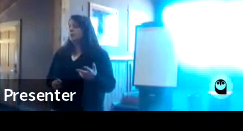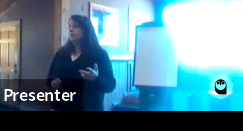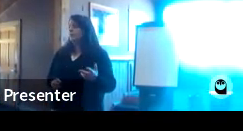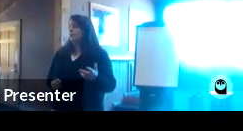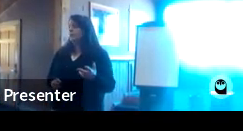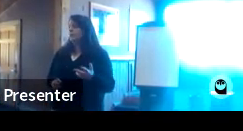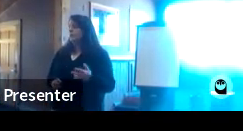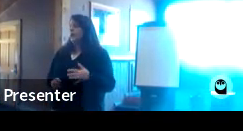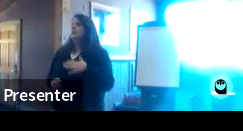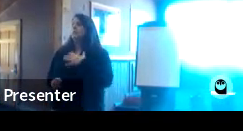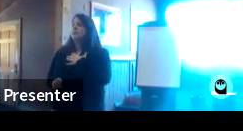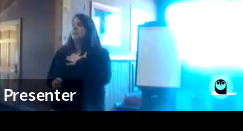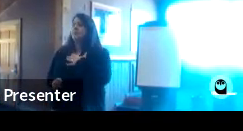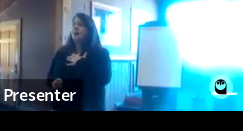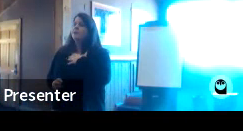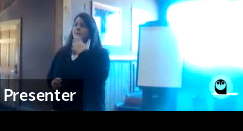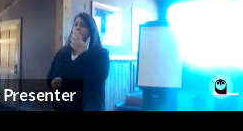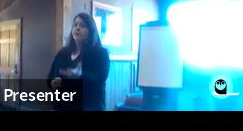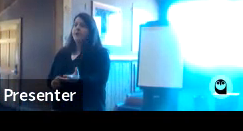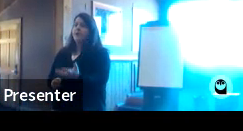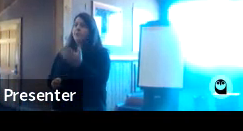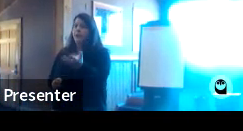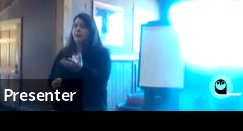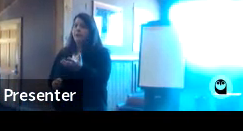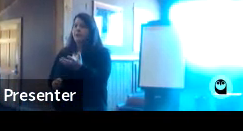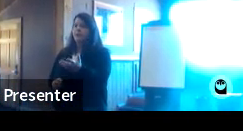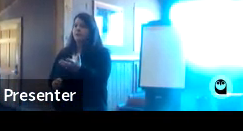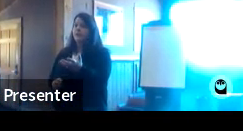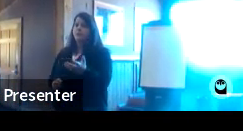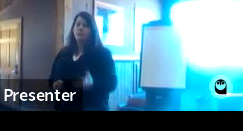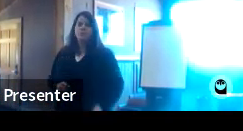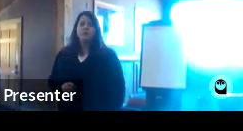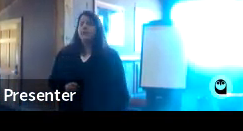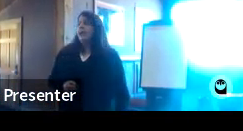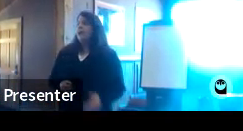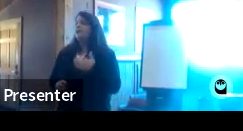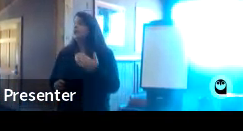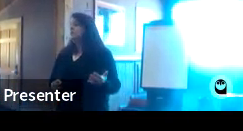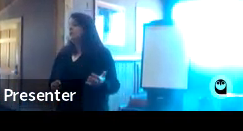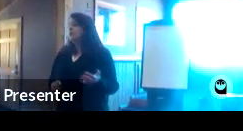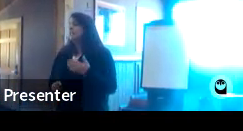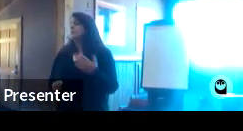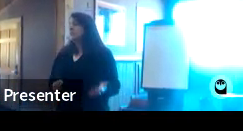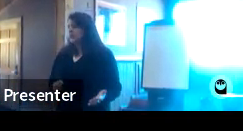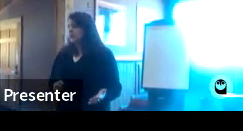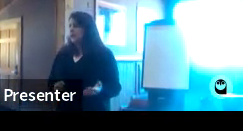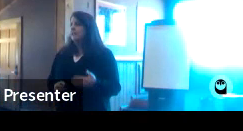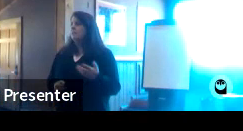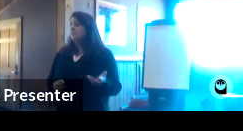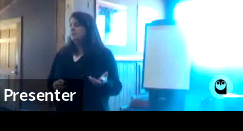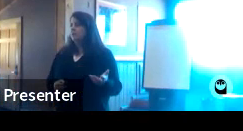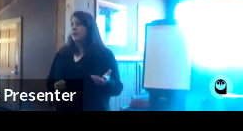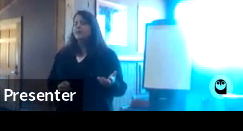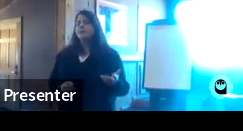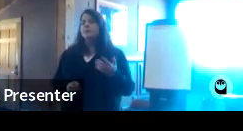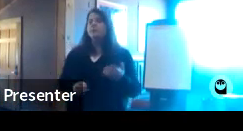have it beyond a threshold. And so it's up to us to bring that out and to show that to the court. And generally, especially again